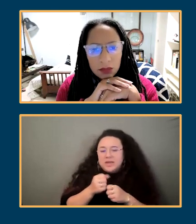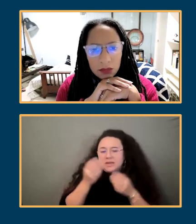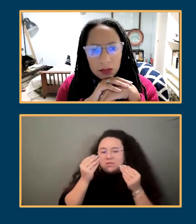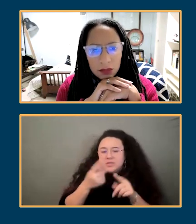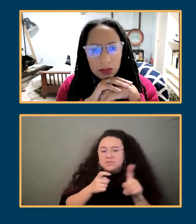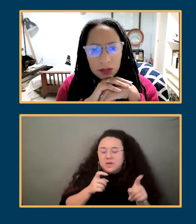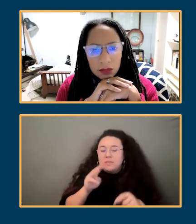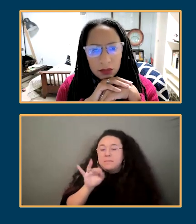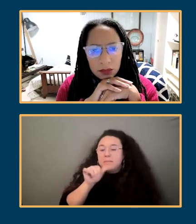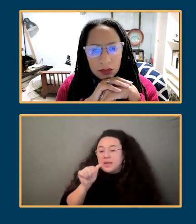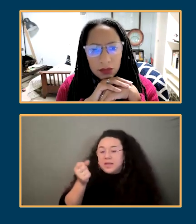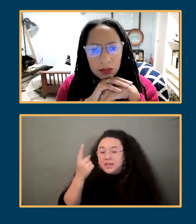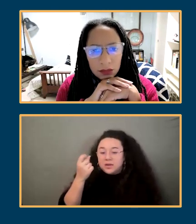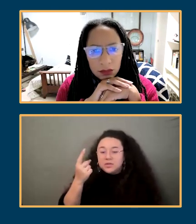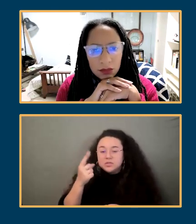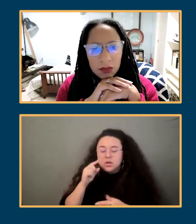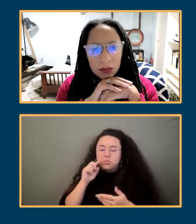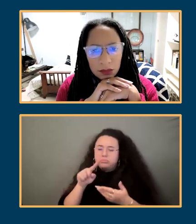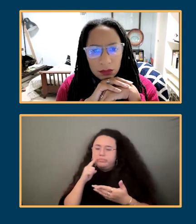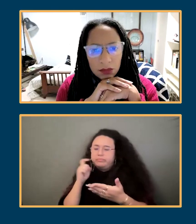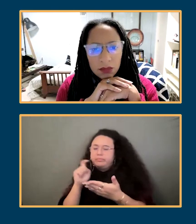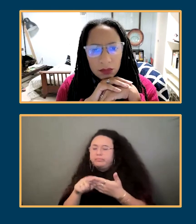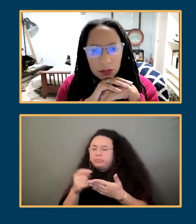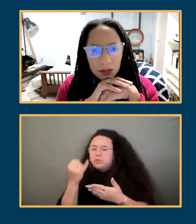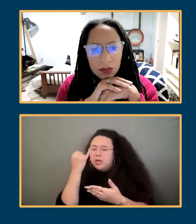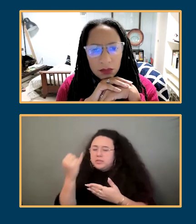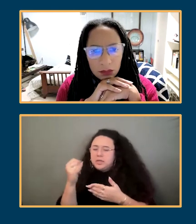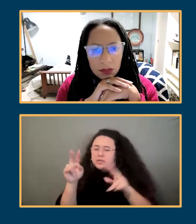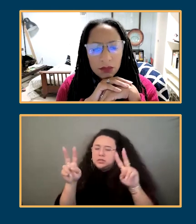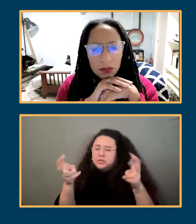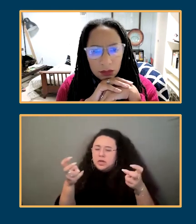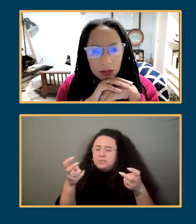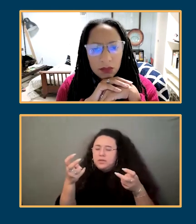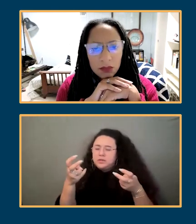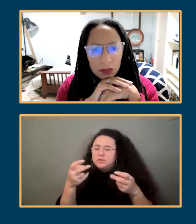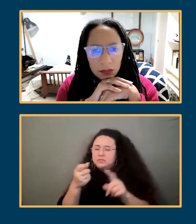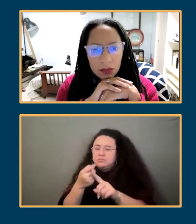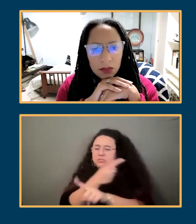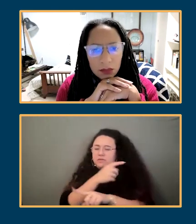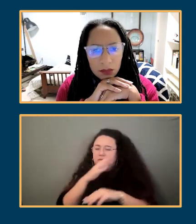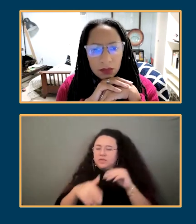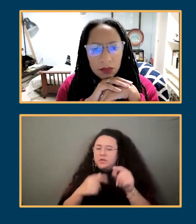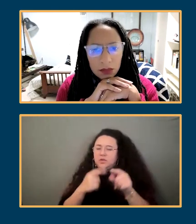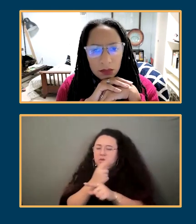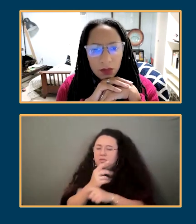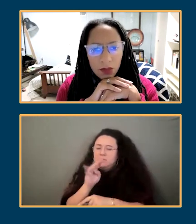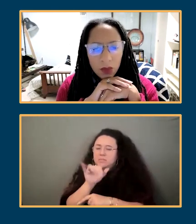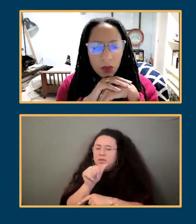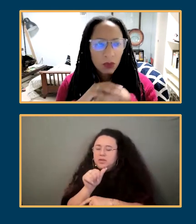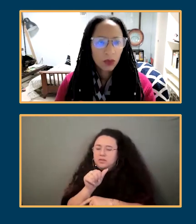things or topics or ideas that stray from what media should be, which is to